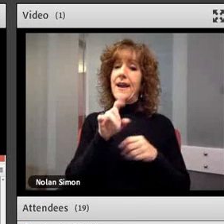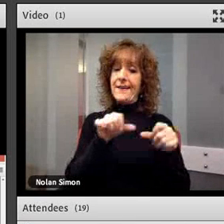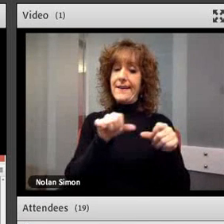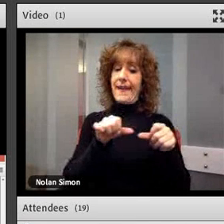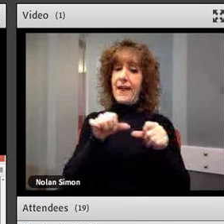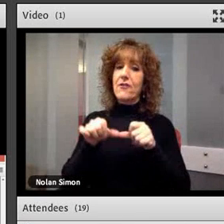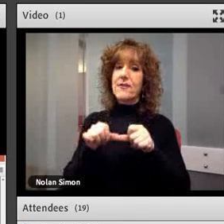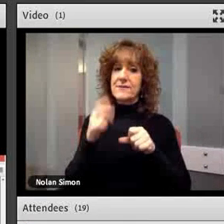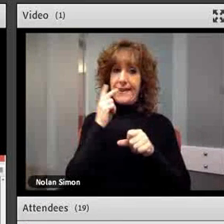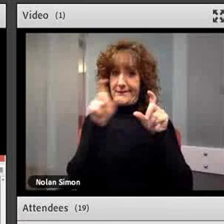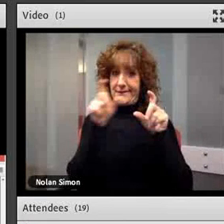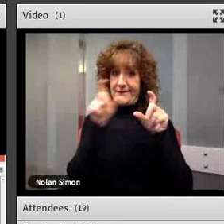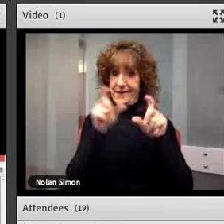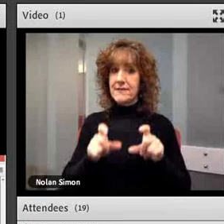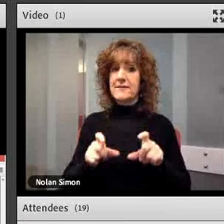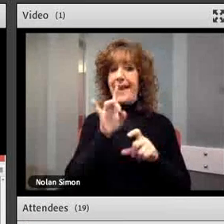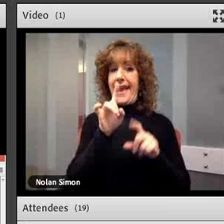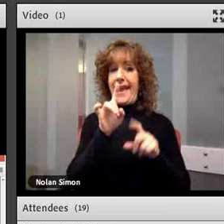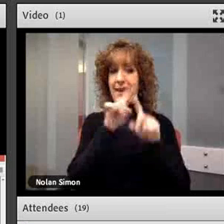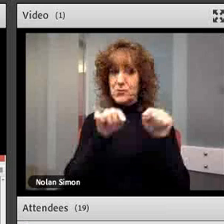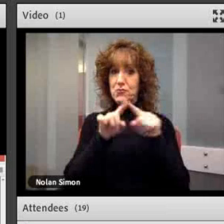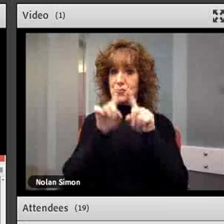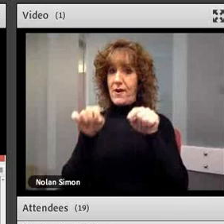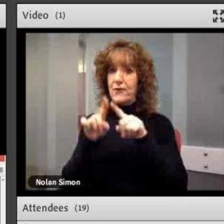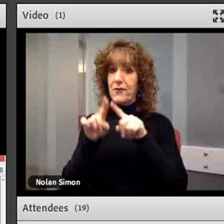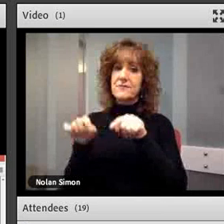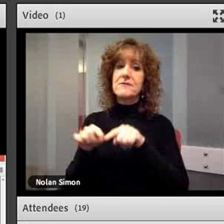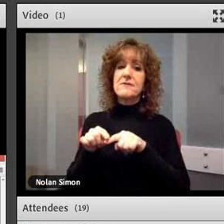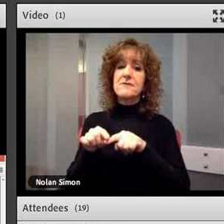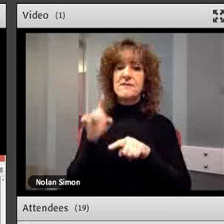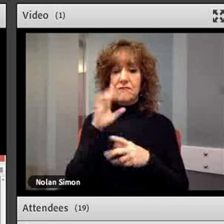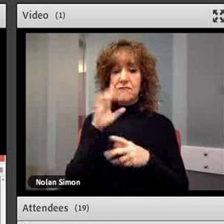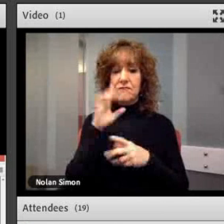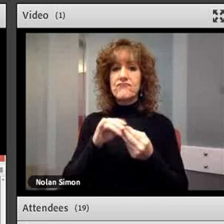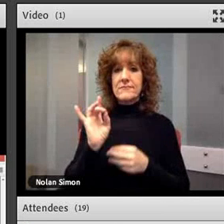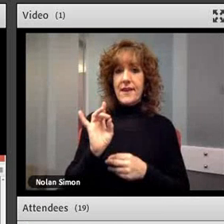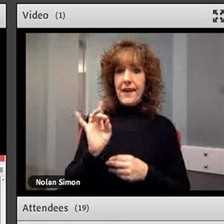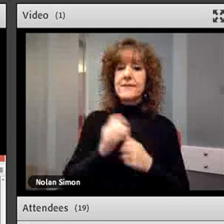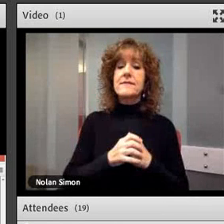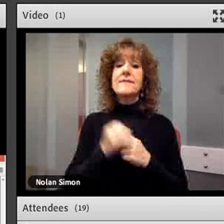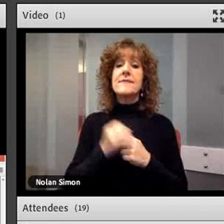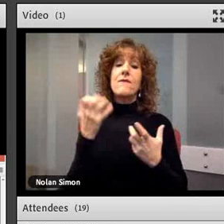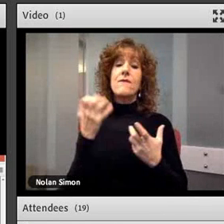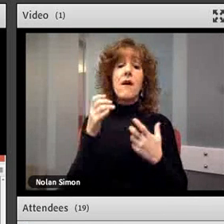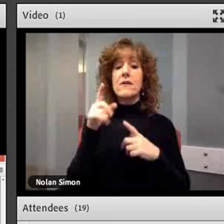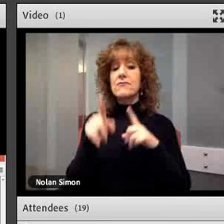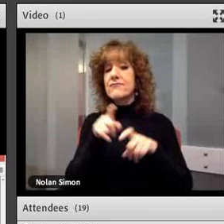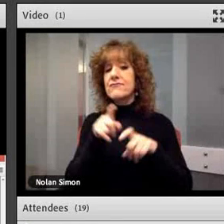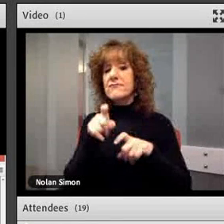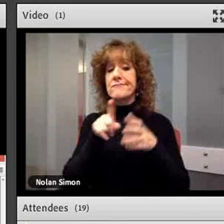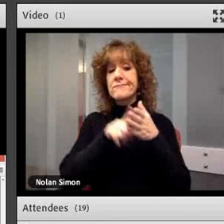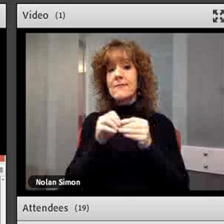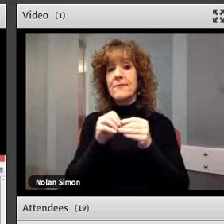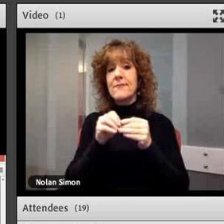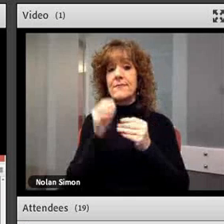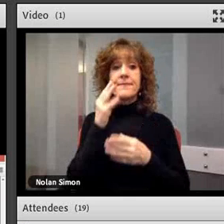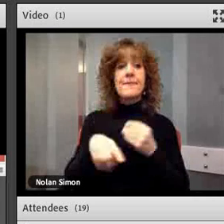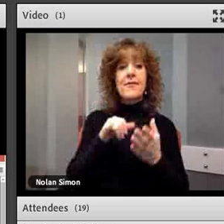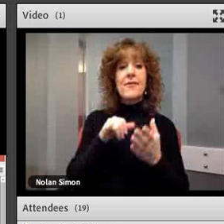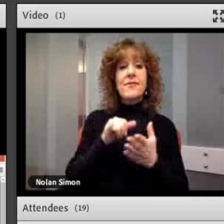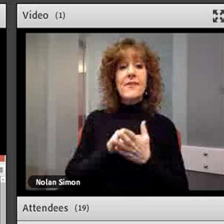8 little squares or rectangles. And if you want to just find out more information about it, you can